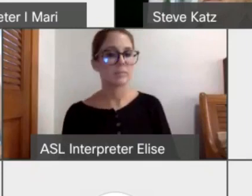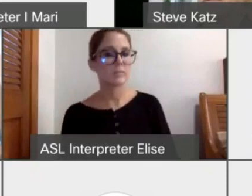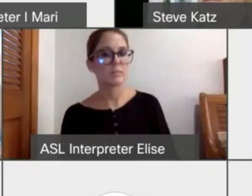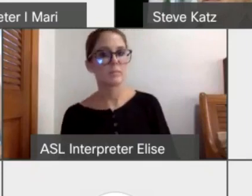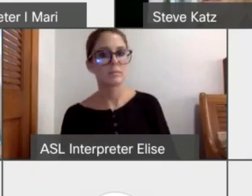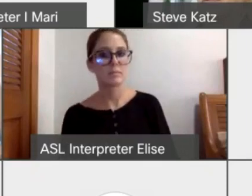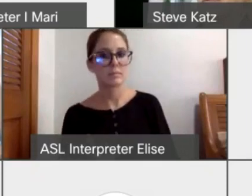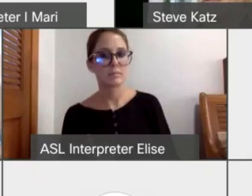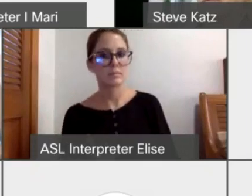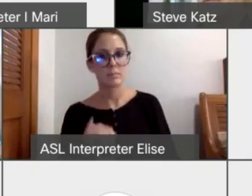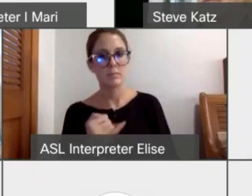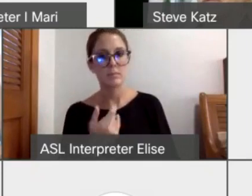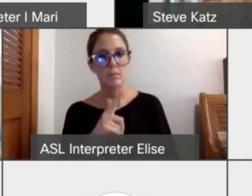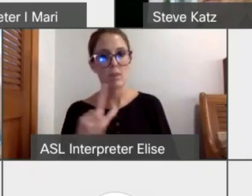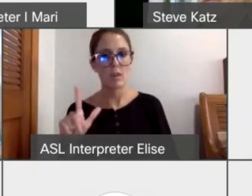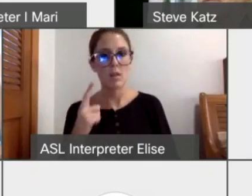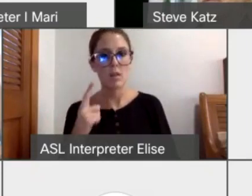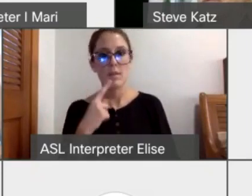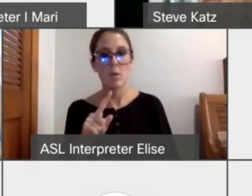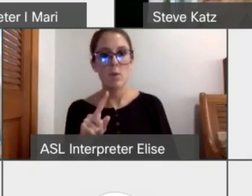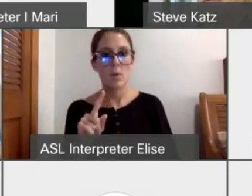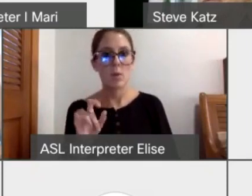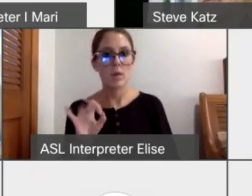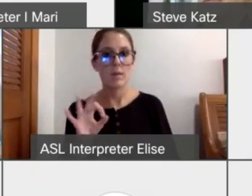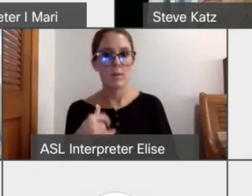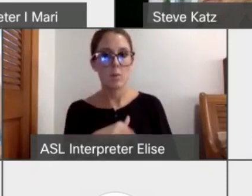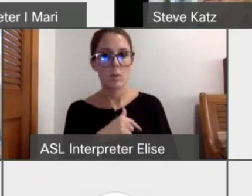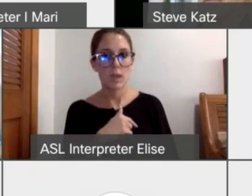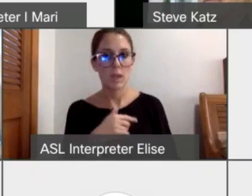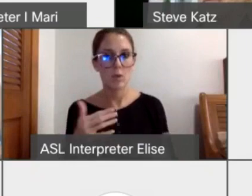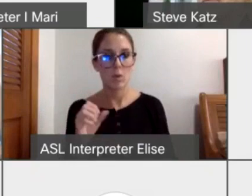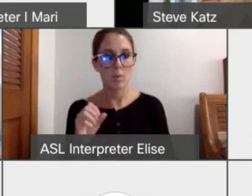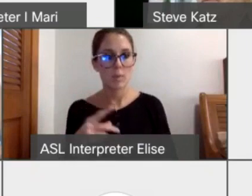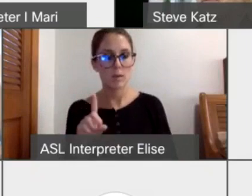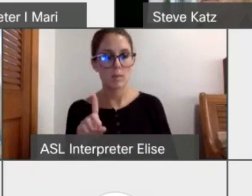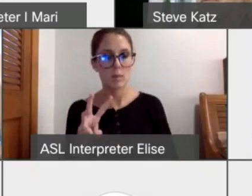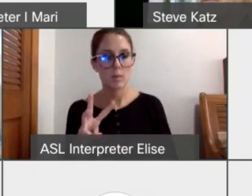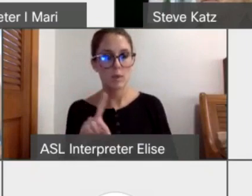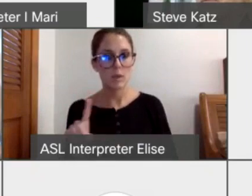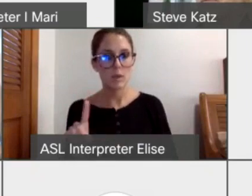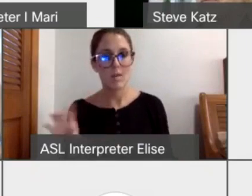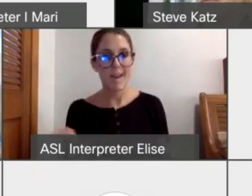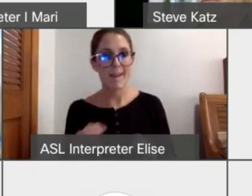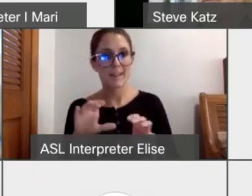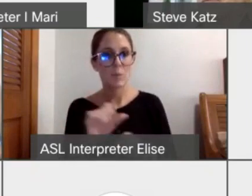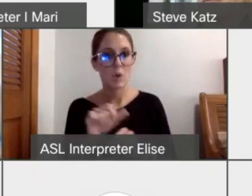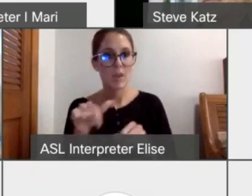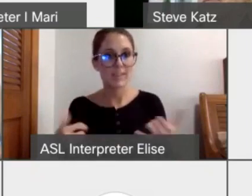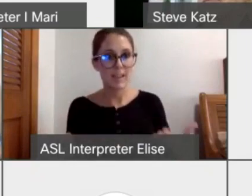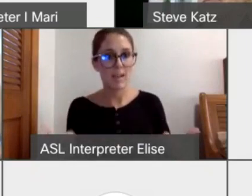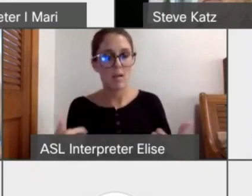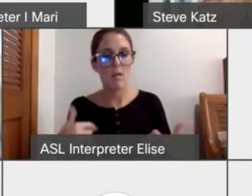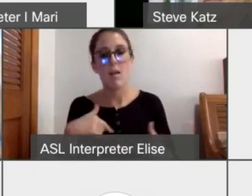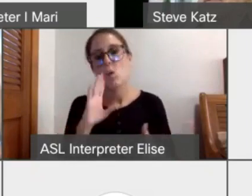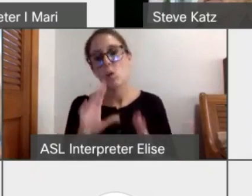This is Jill. In terms of whether we at OPWDD are actively working on this, I would